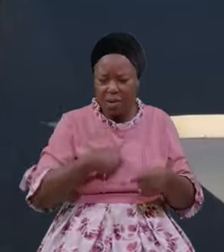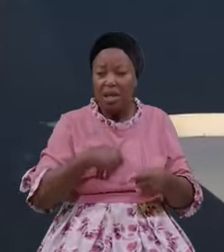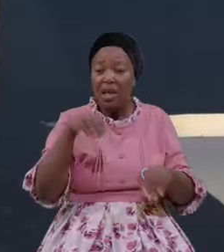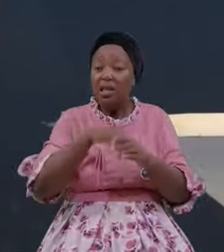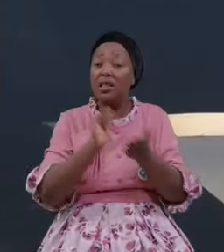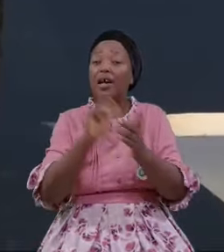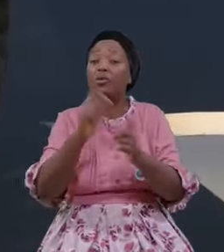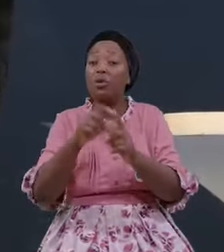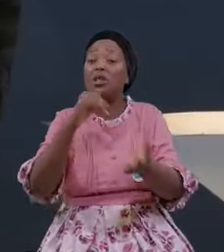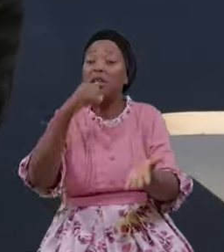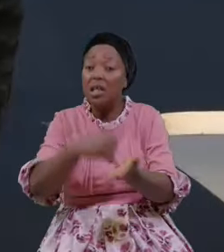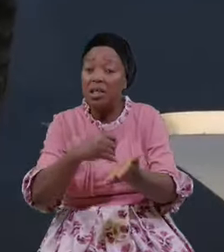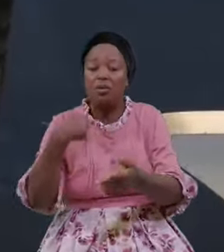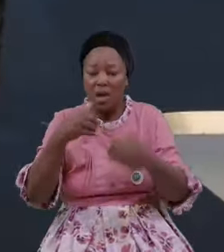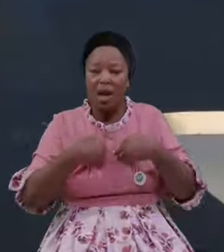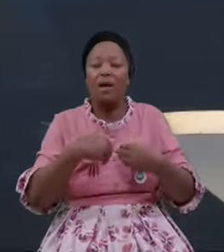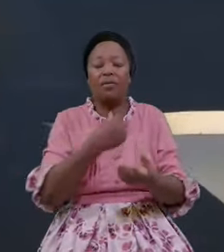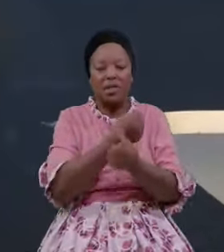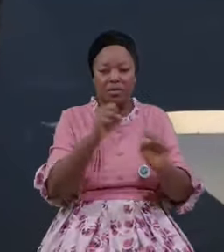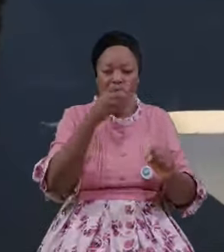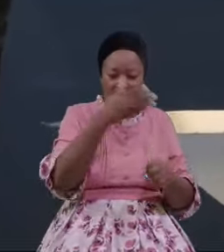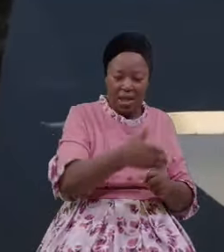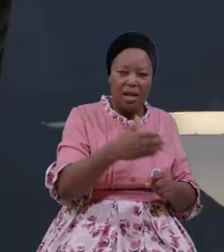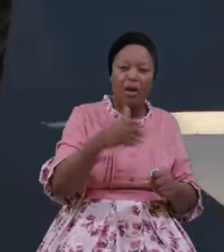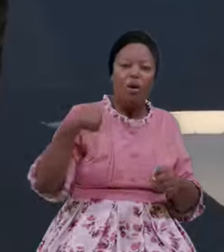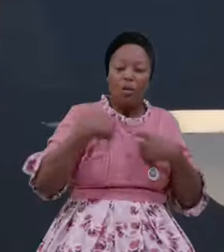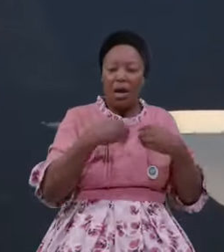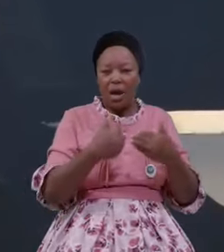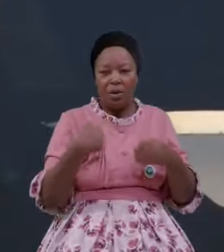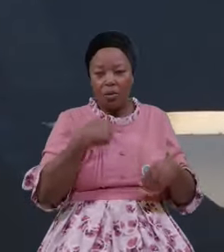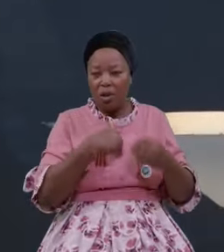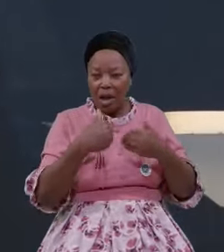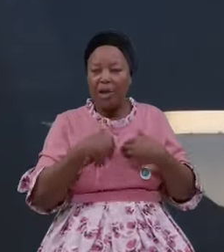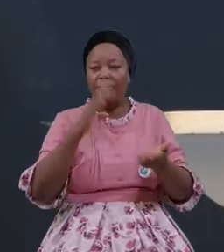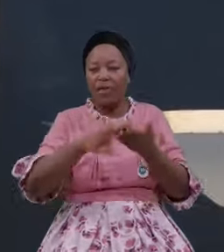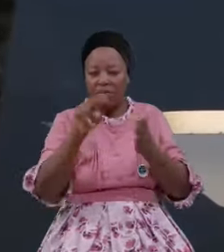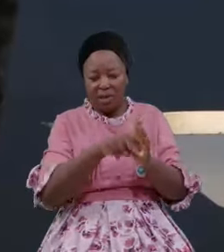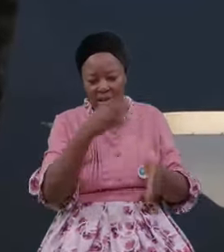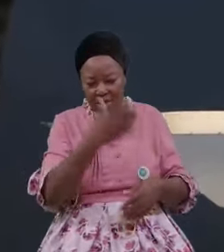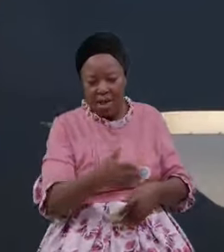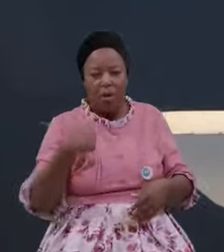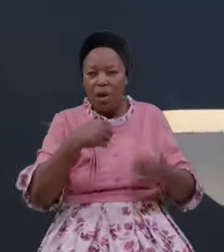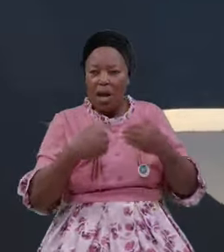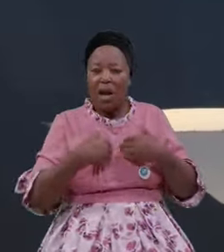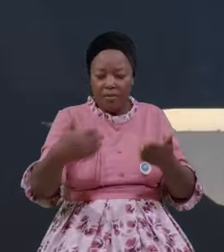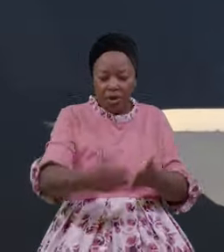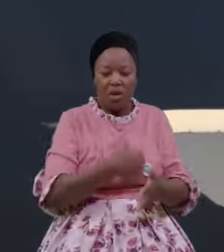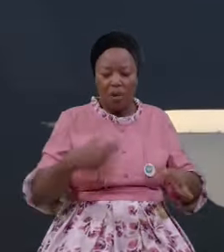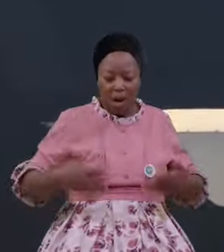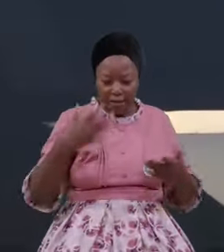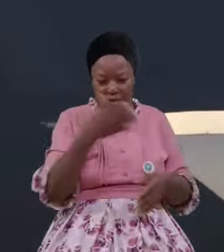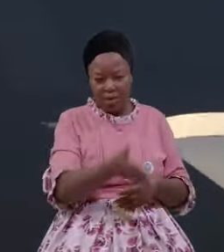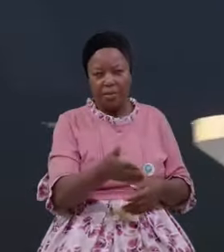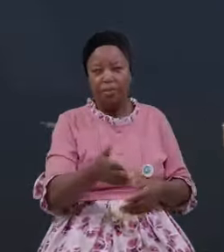redemption there. We have salvation there. We have forgiveness there. We have new life there.